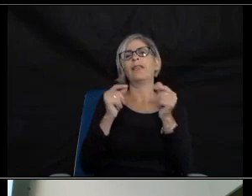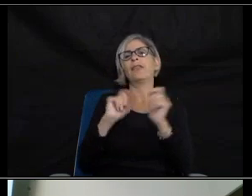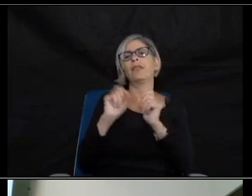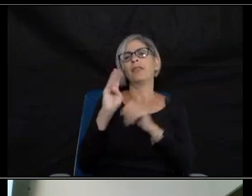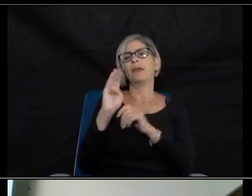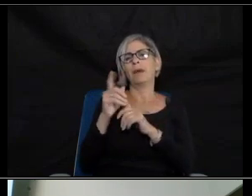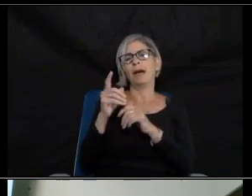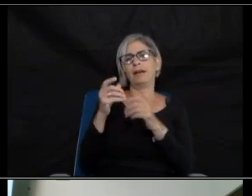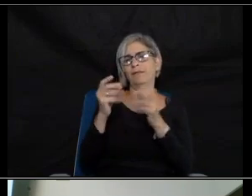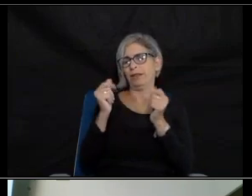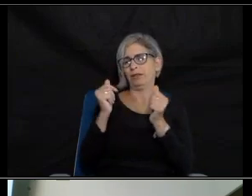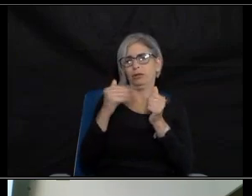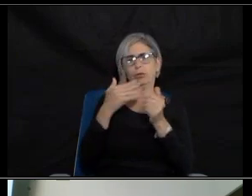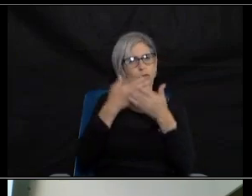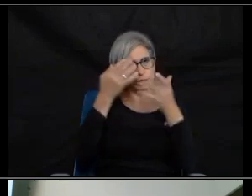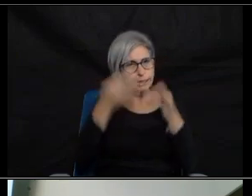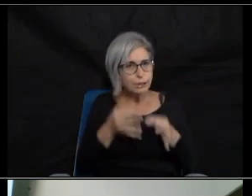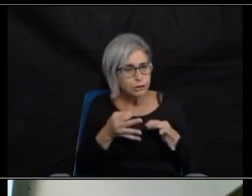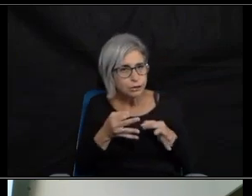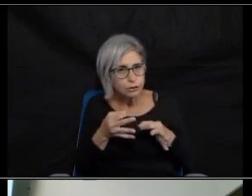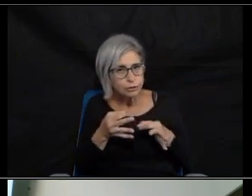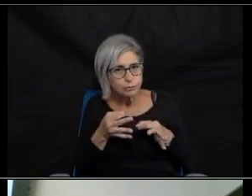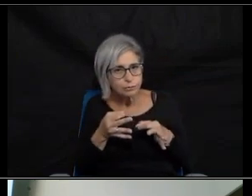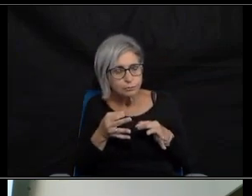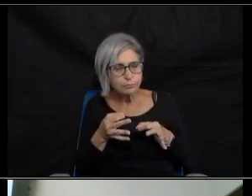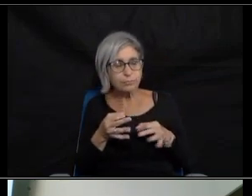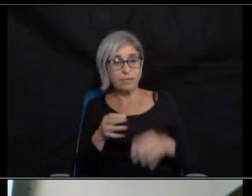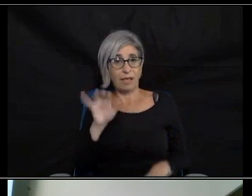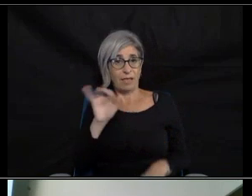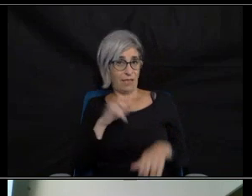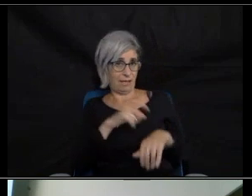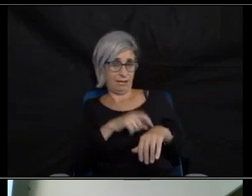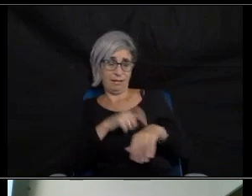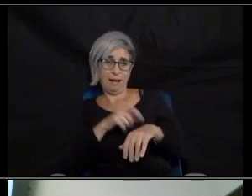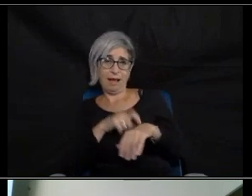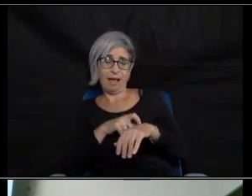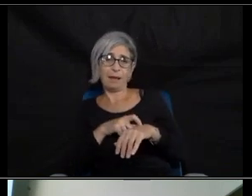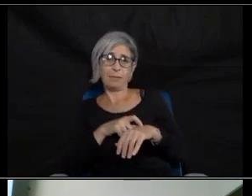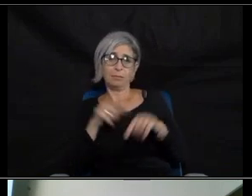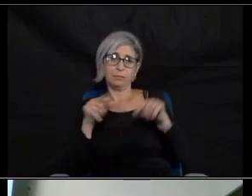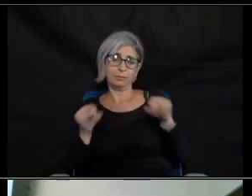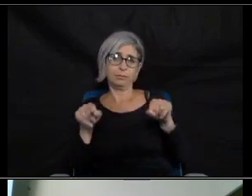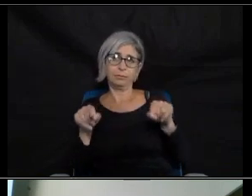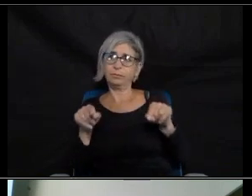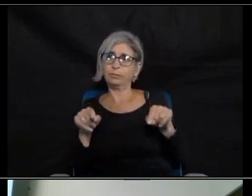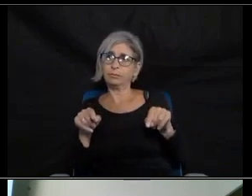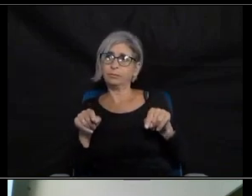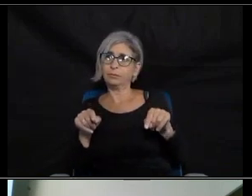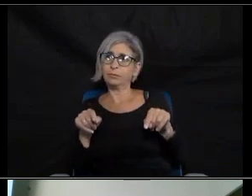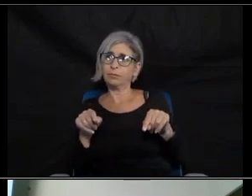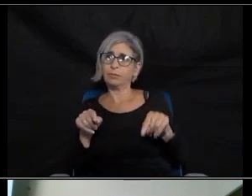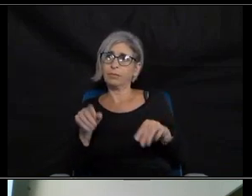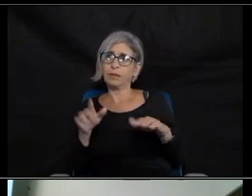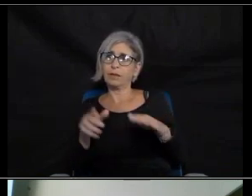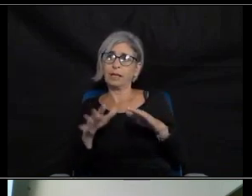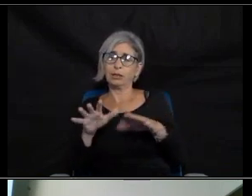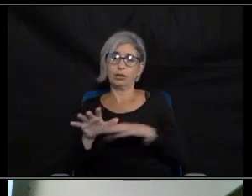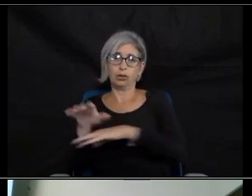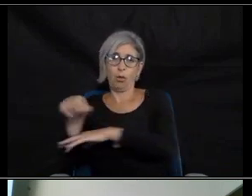Good decision. At that point, E2L and CFP took over the underwriting